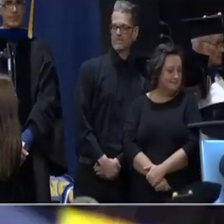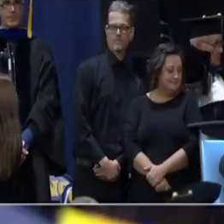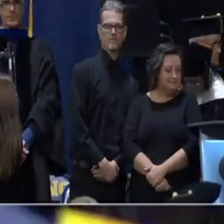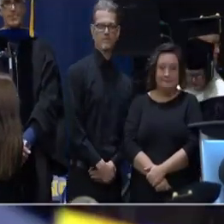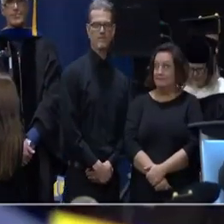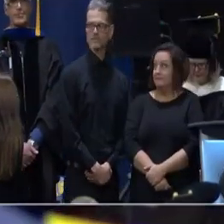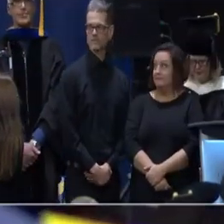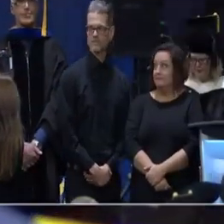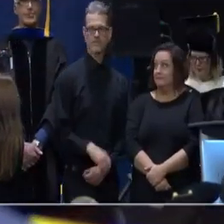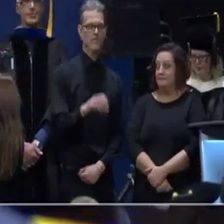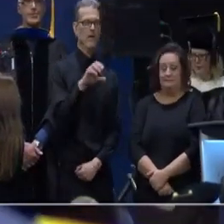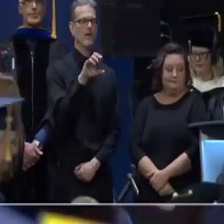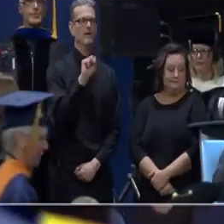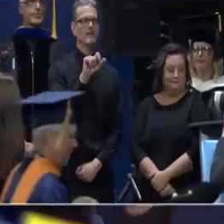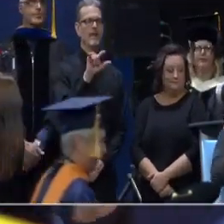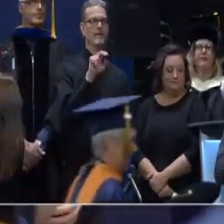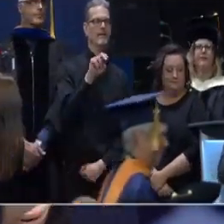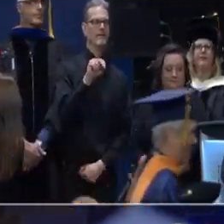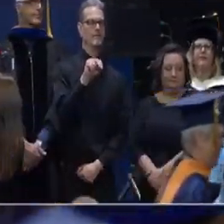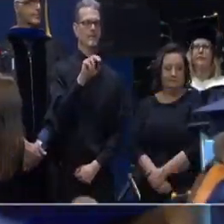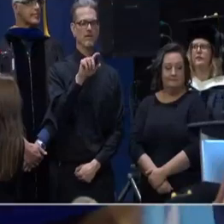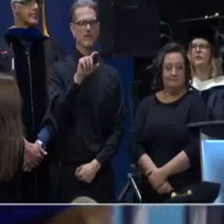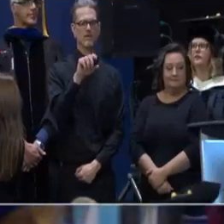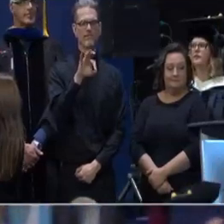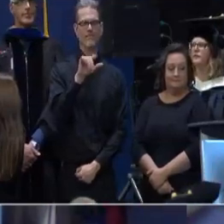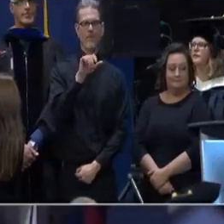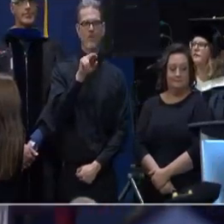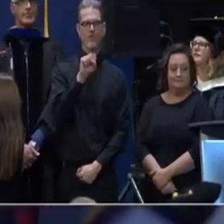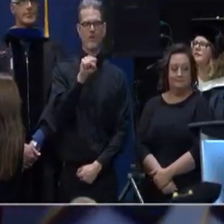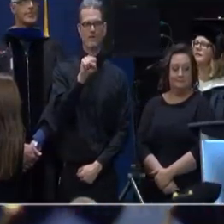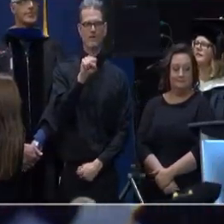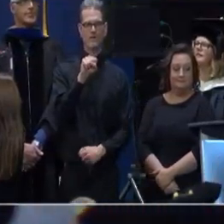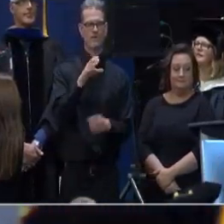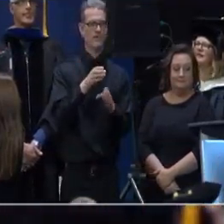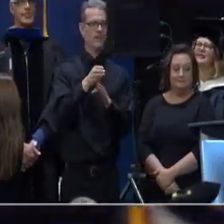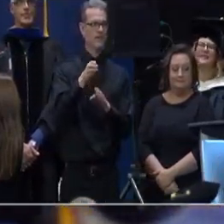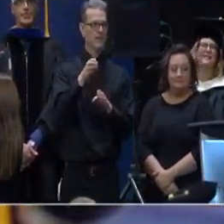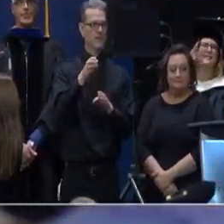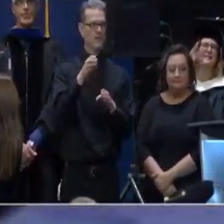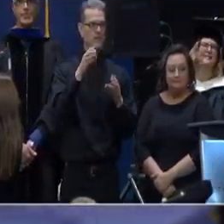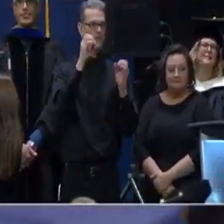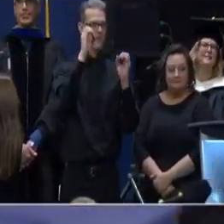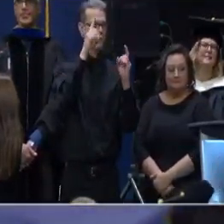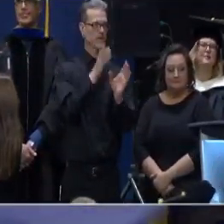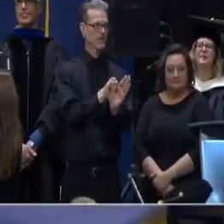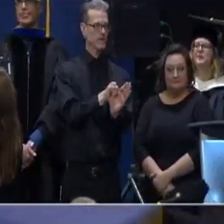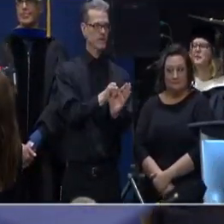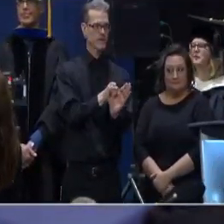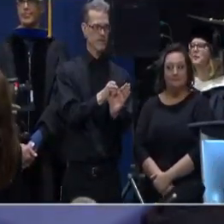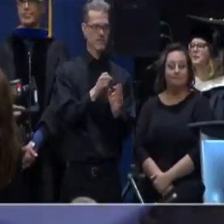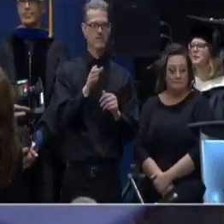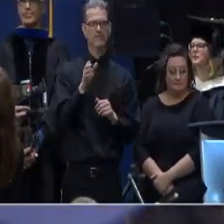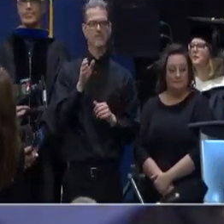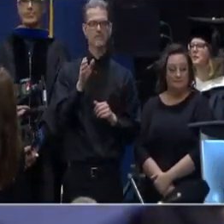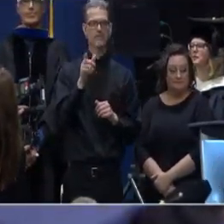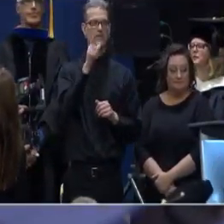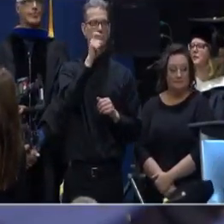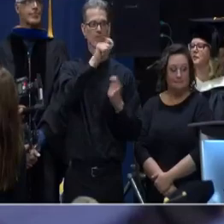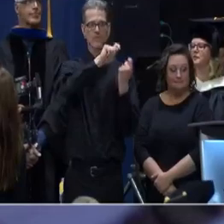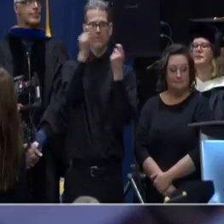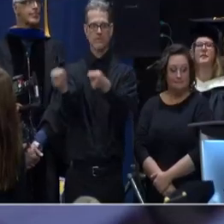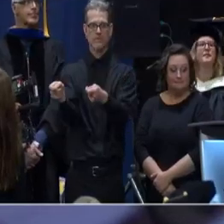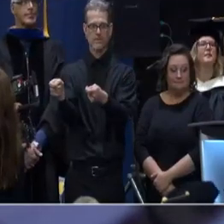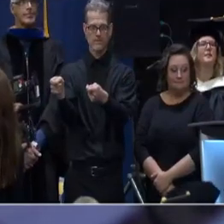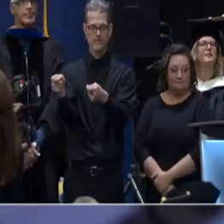Selene Flores. Selene Flores's major is educational psychology. Dr. Flores is being